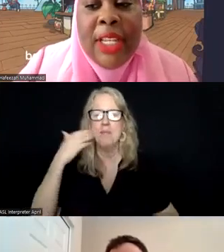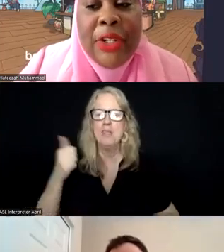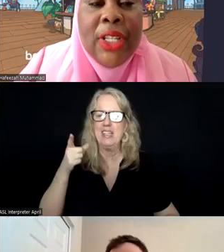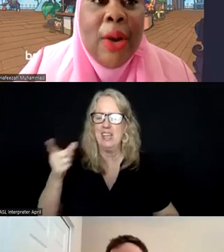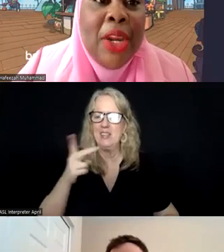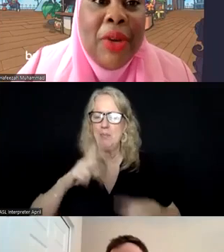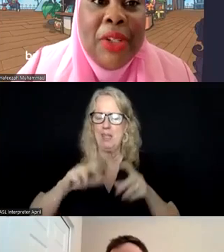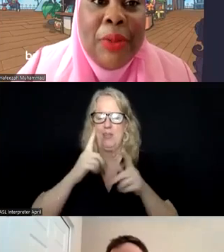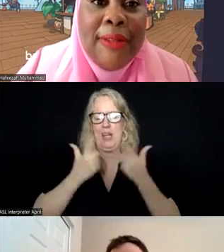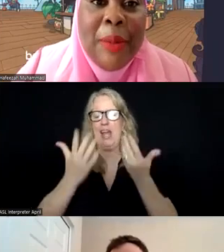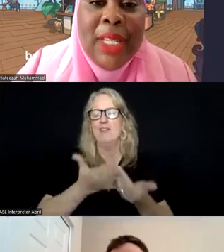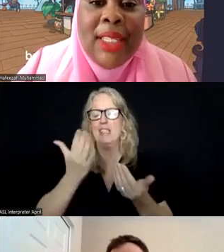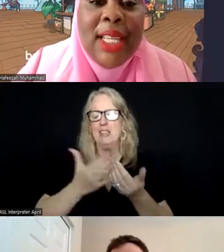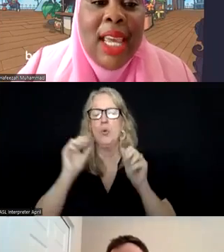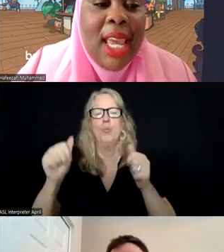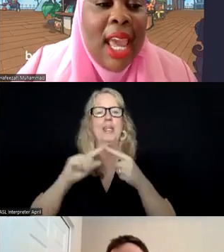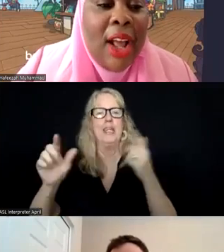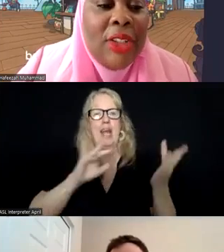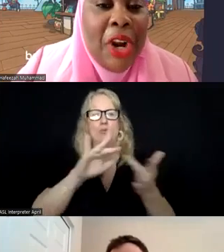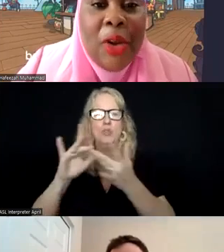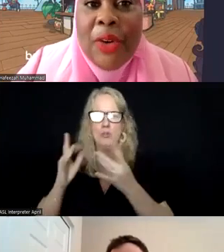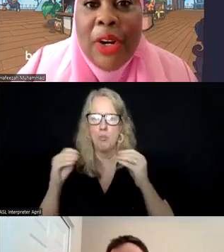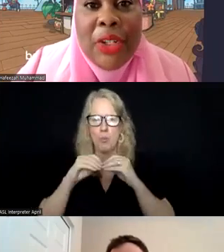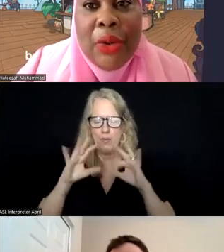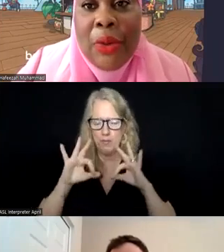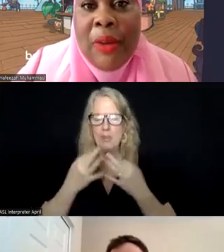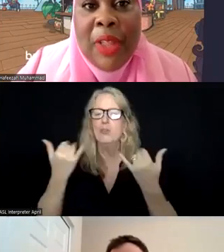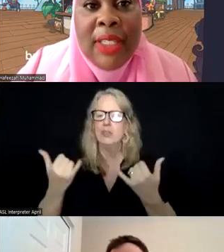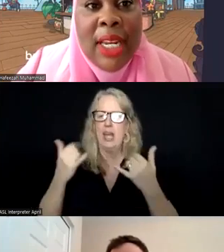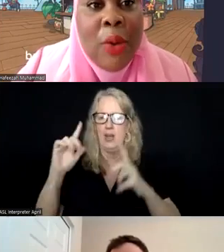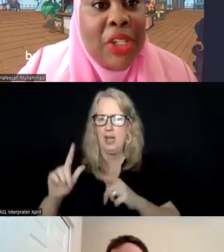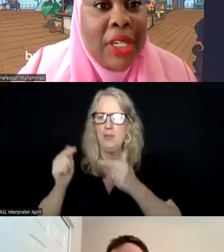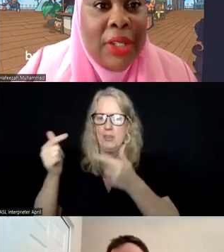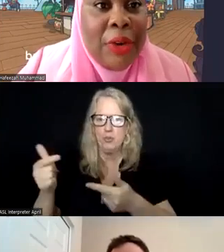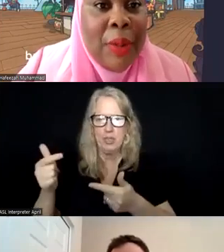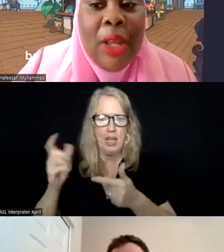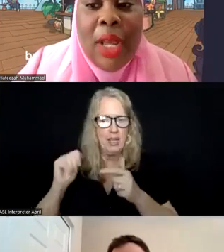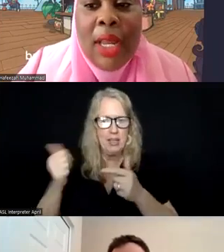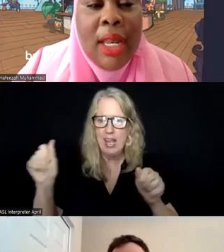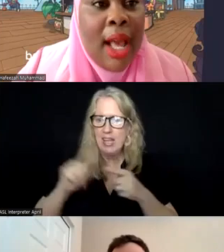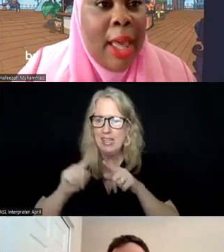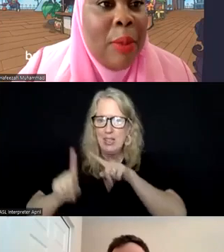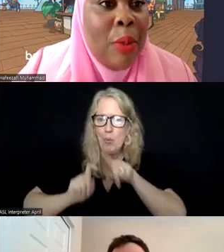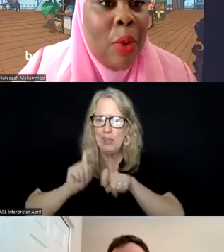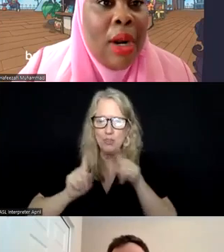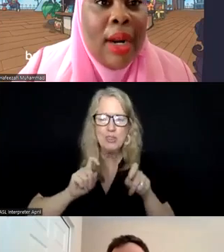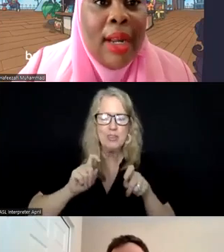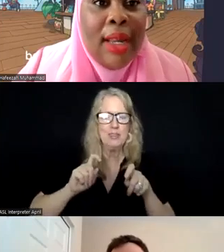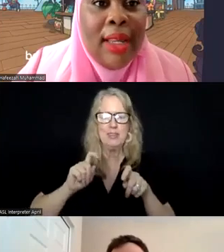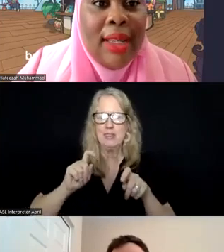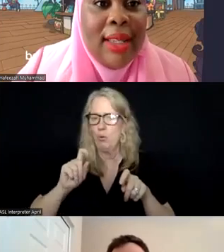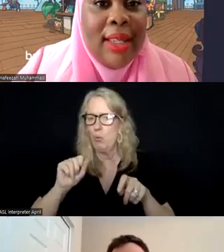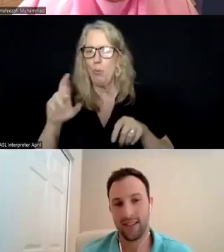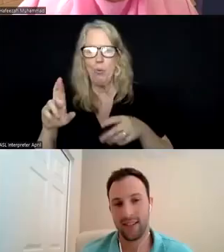their lives easier so that we can reach more families. And I'll turn it over to if there's any questions from anyone,